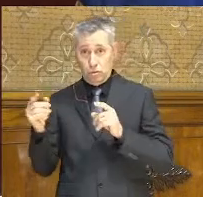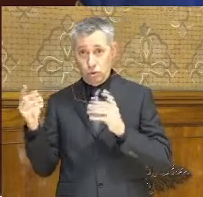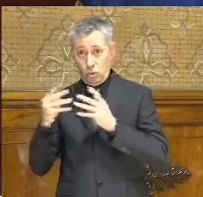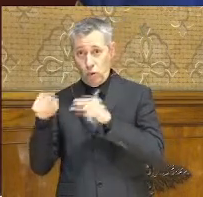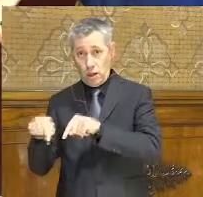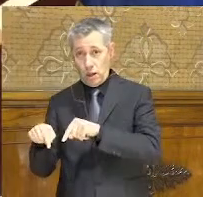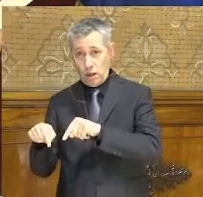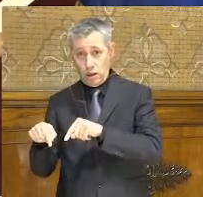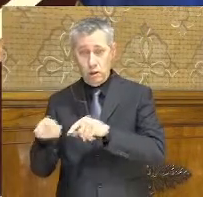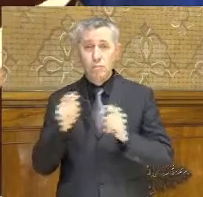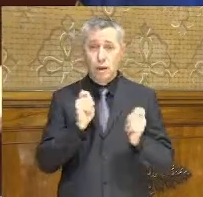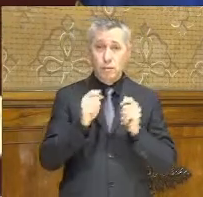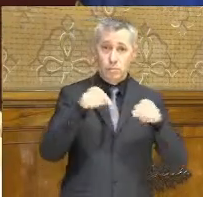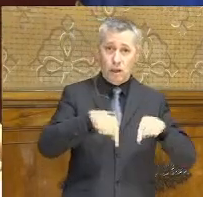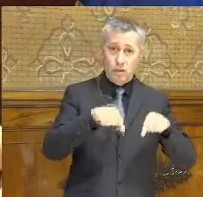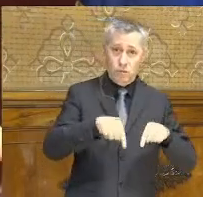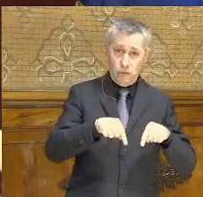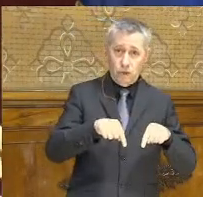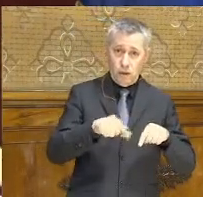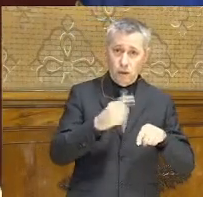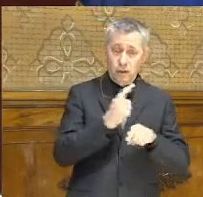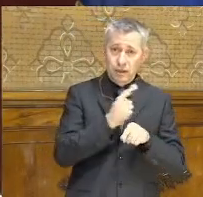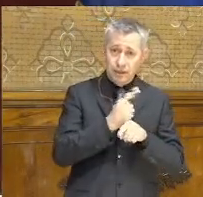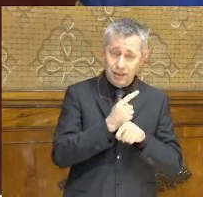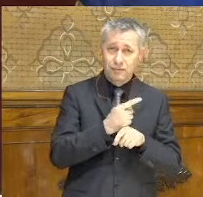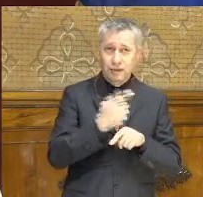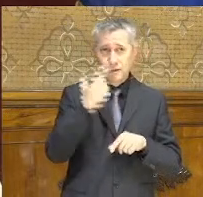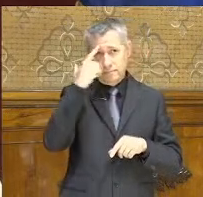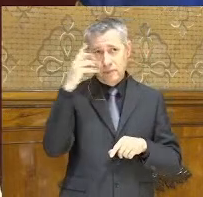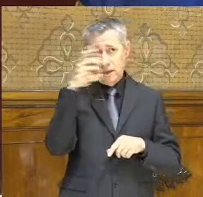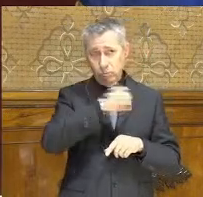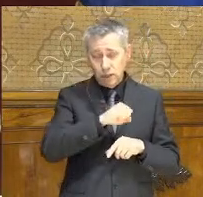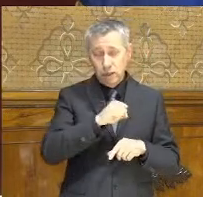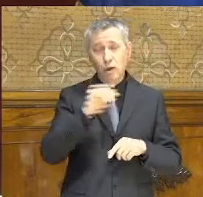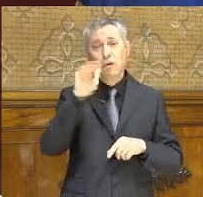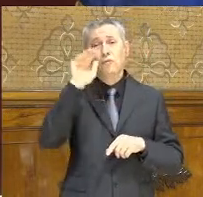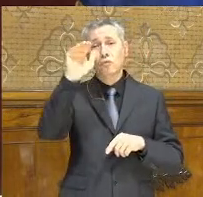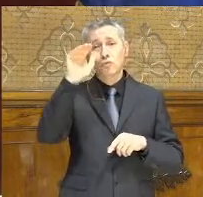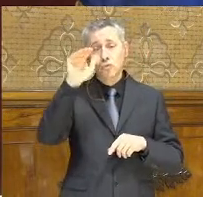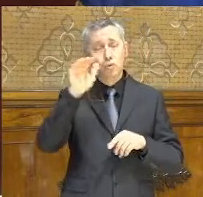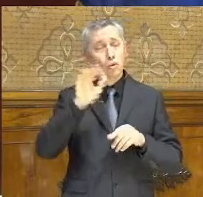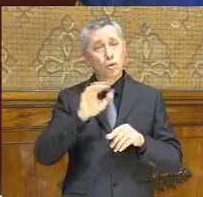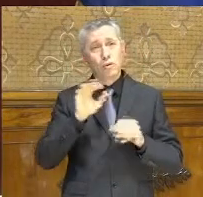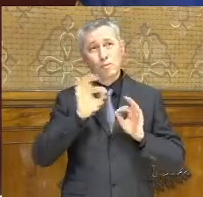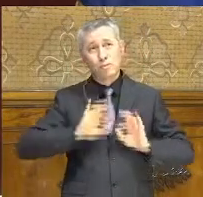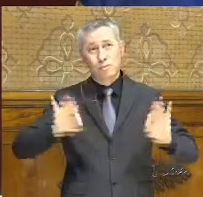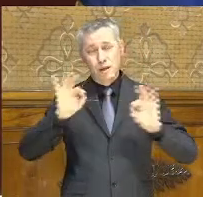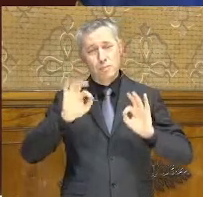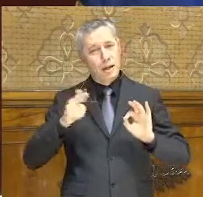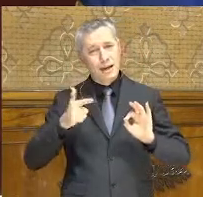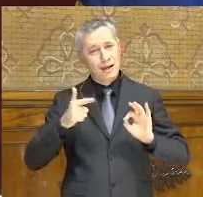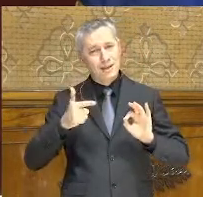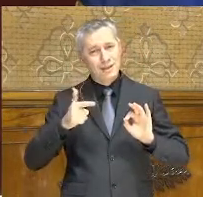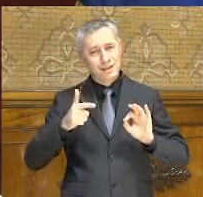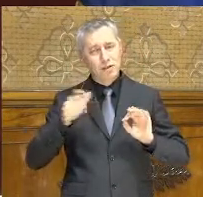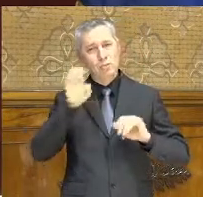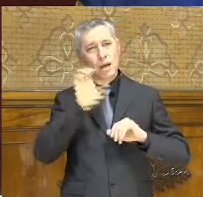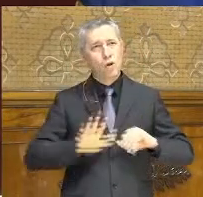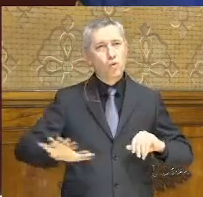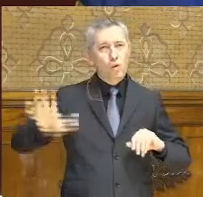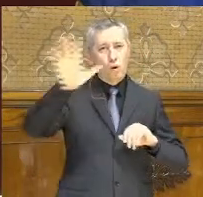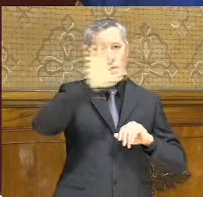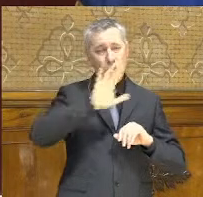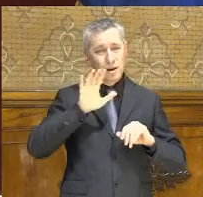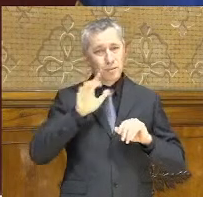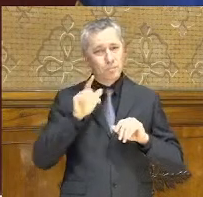as we remain unprepared for the future of Ukraine and Europe and the world.